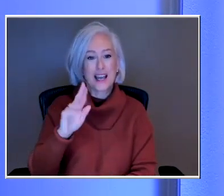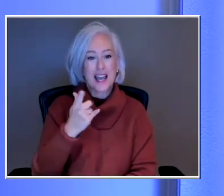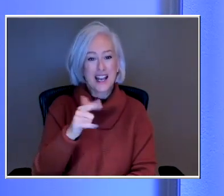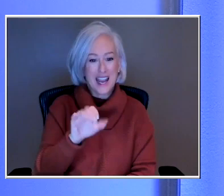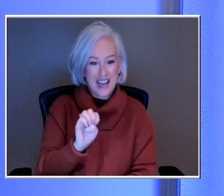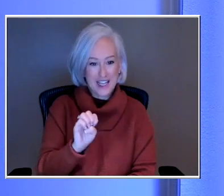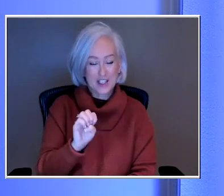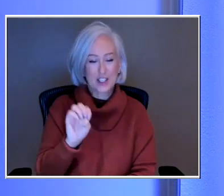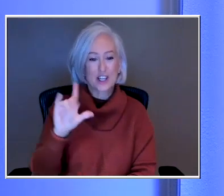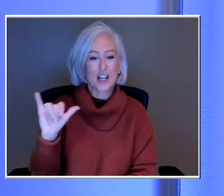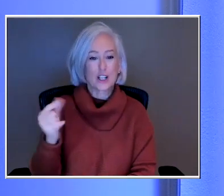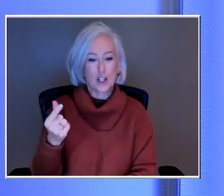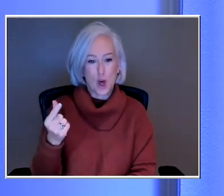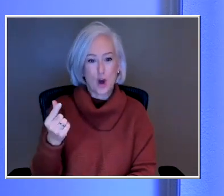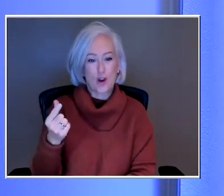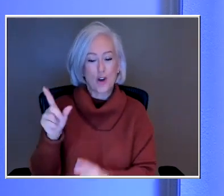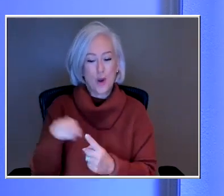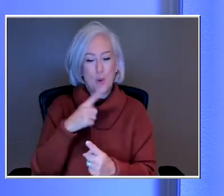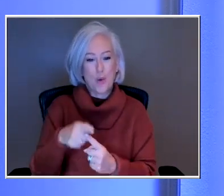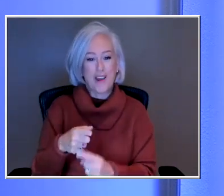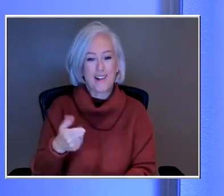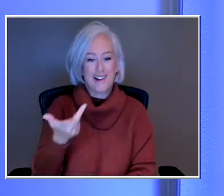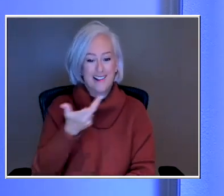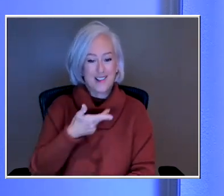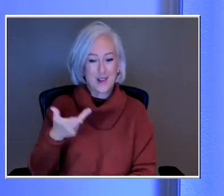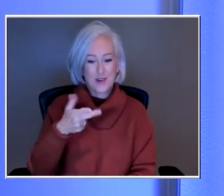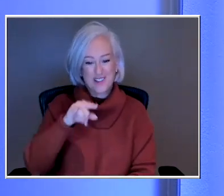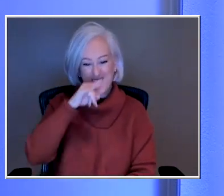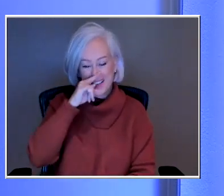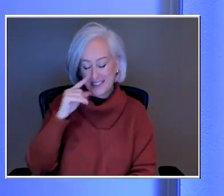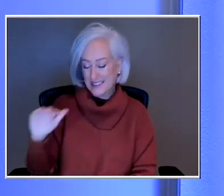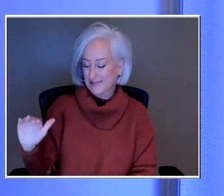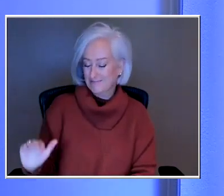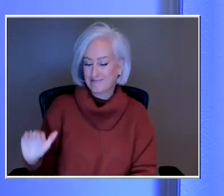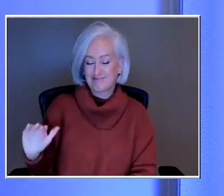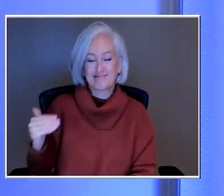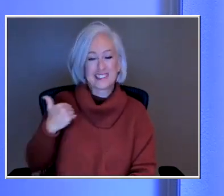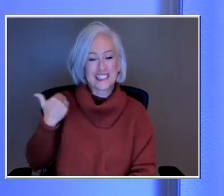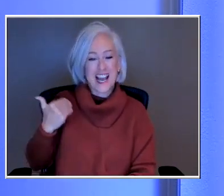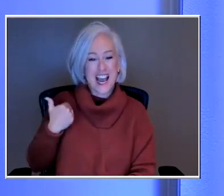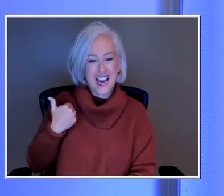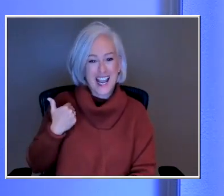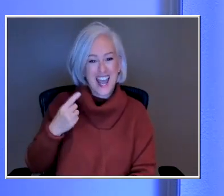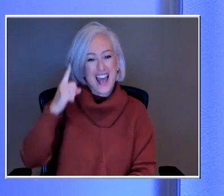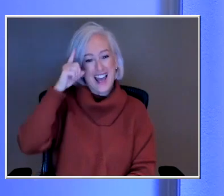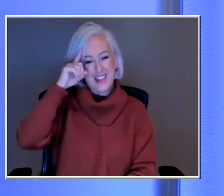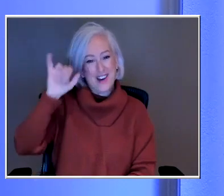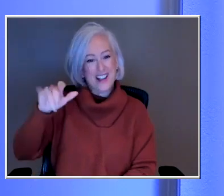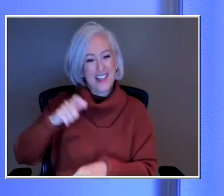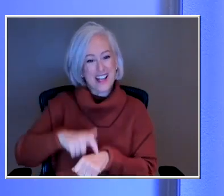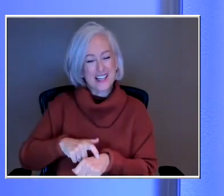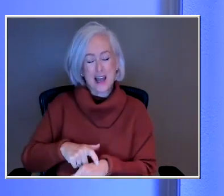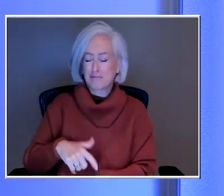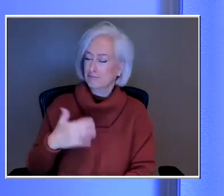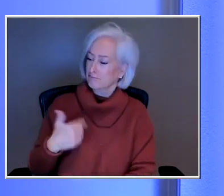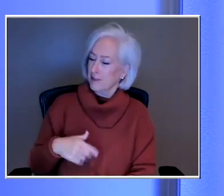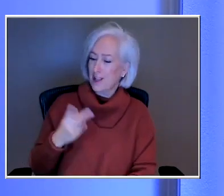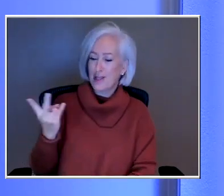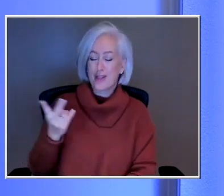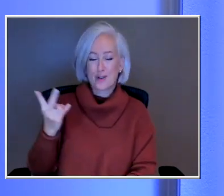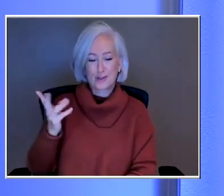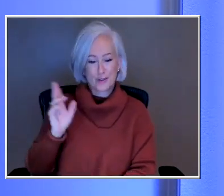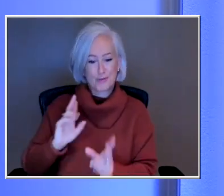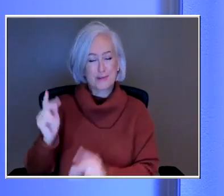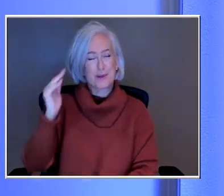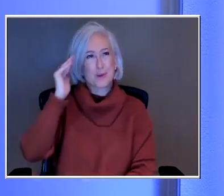when our kids were young, and I just felt back then those people seemed like they knew what they were doing and going somewhere. So I'm really glad that